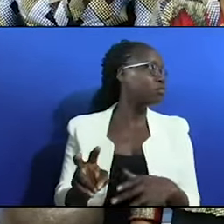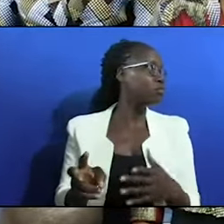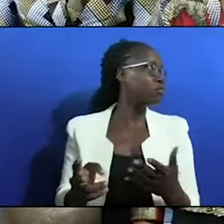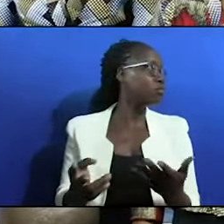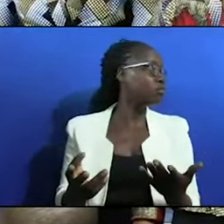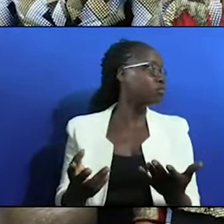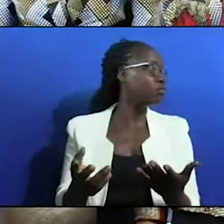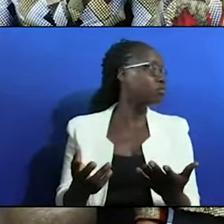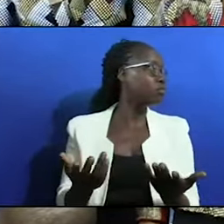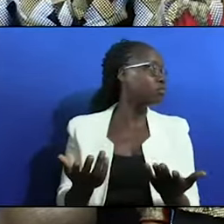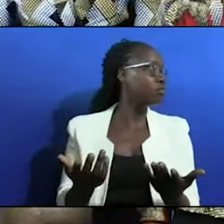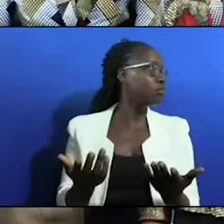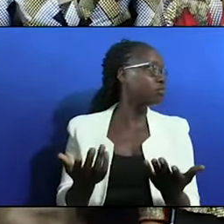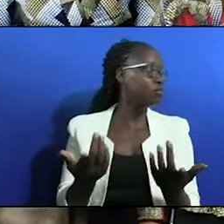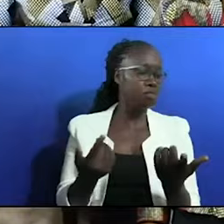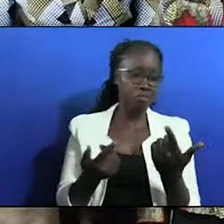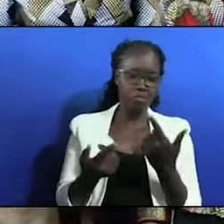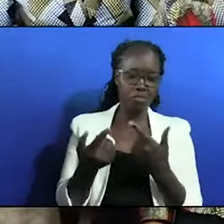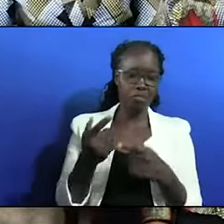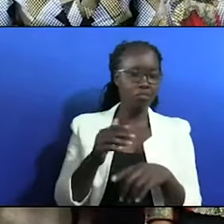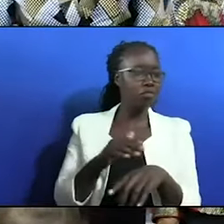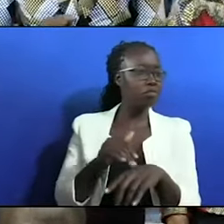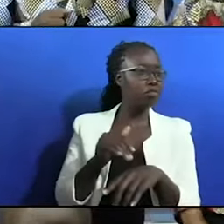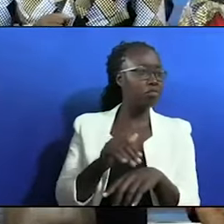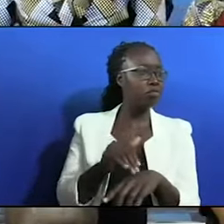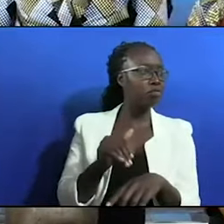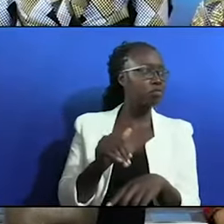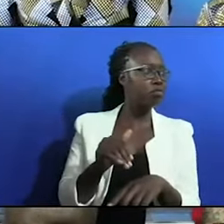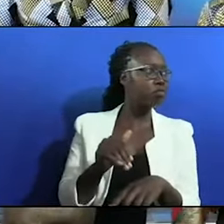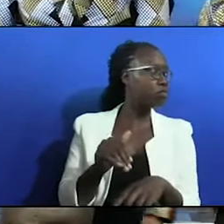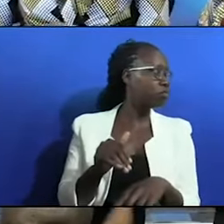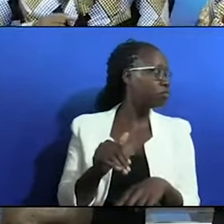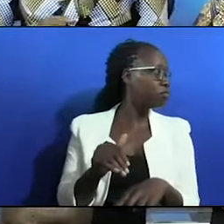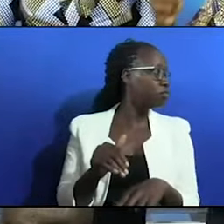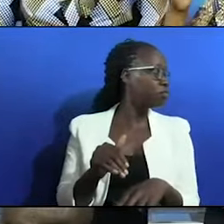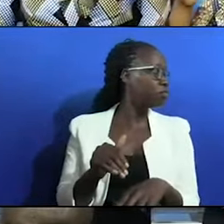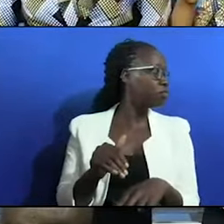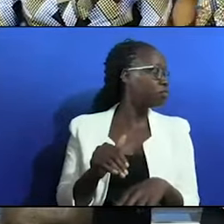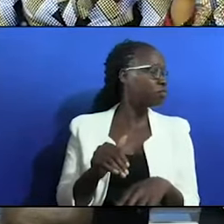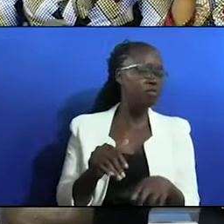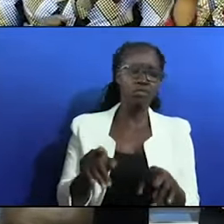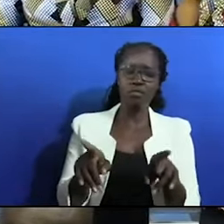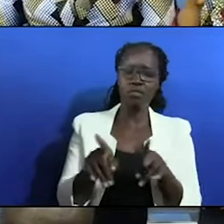mimi. Mejaribu maishani bana.